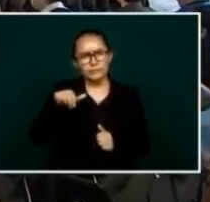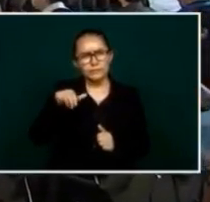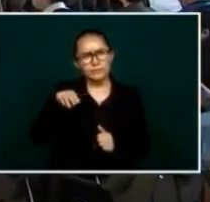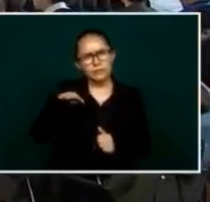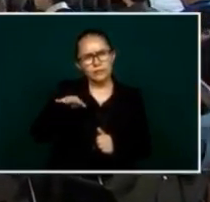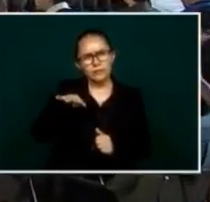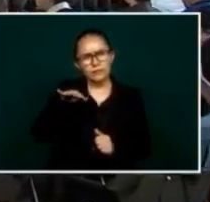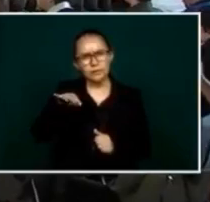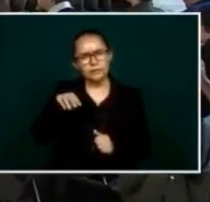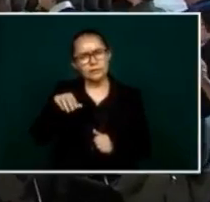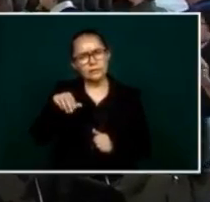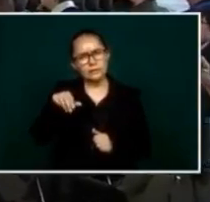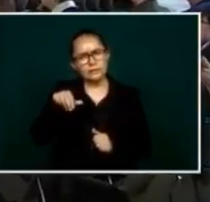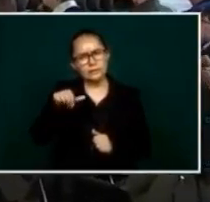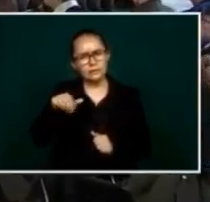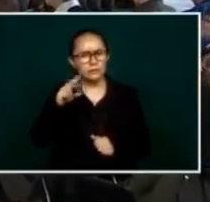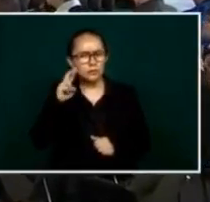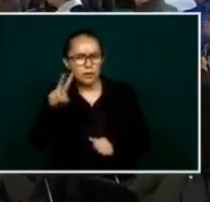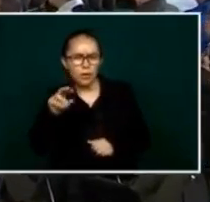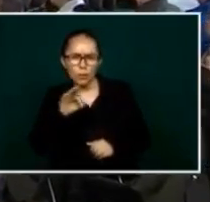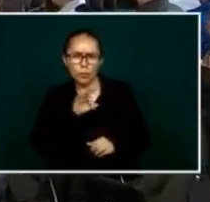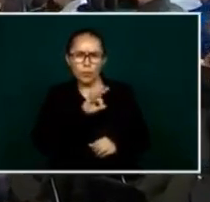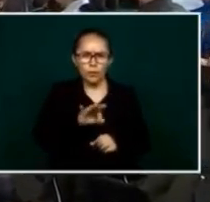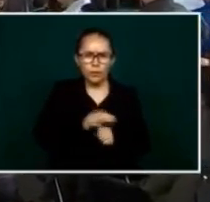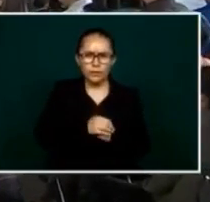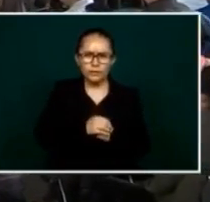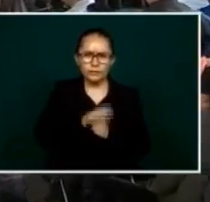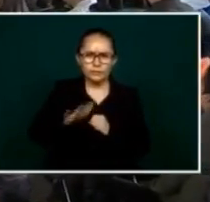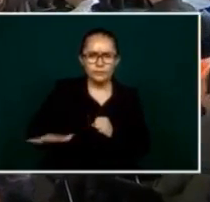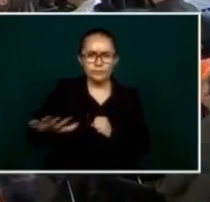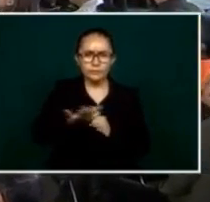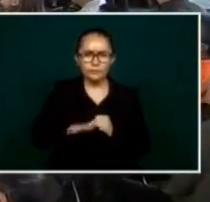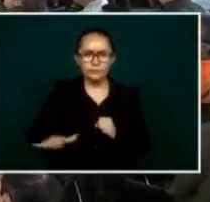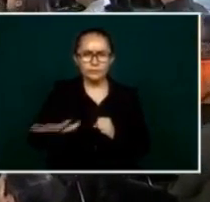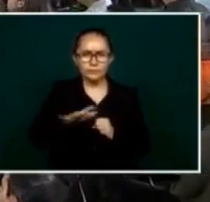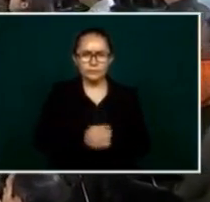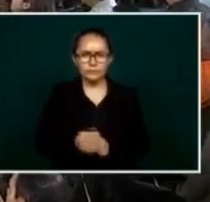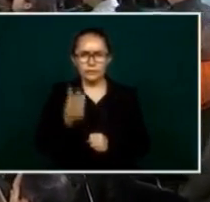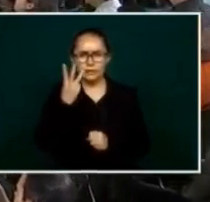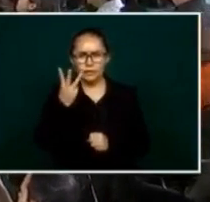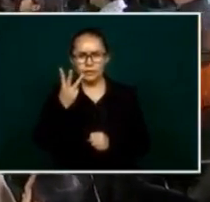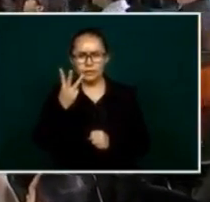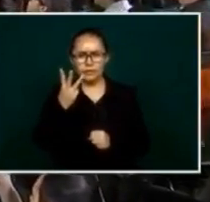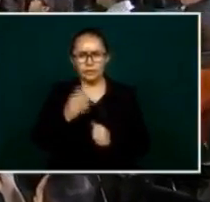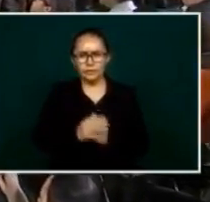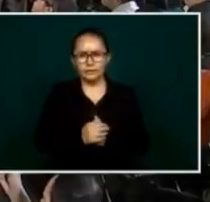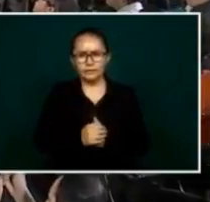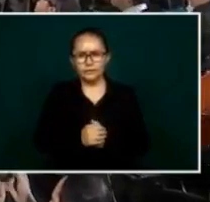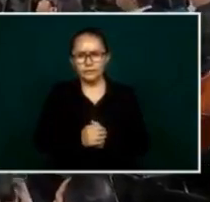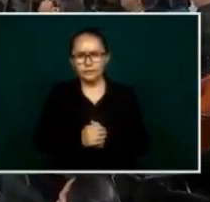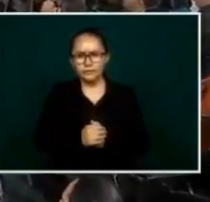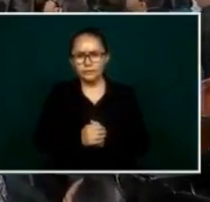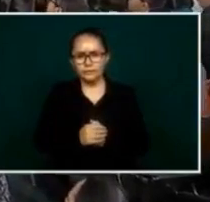2018, the regional coordinations that you can see on the screen, there were 3